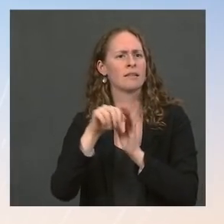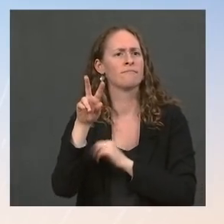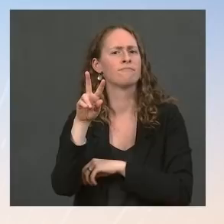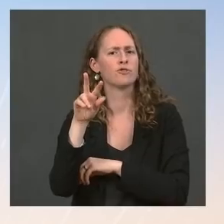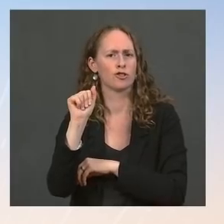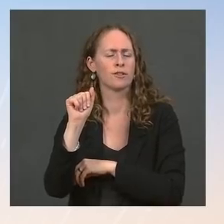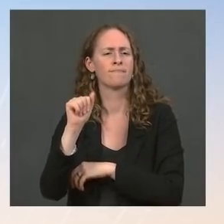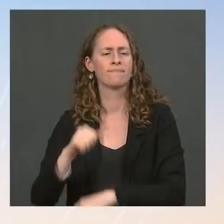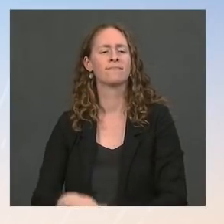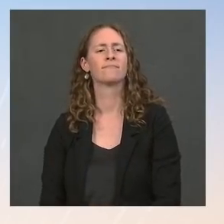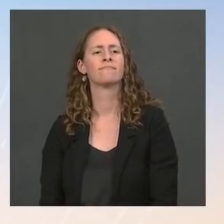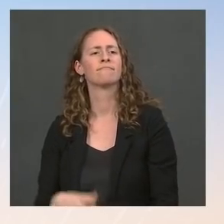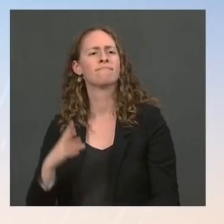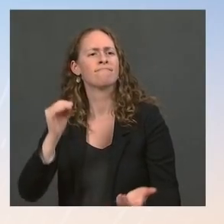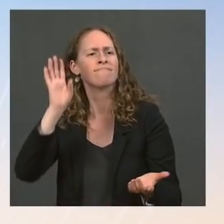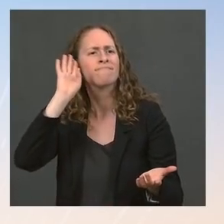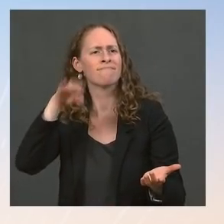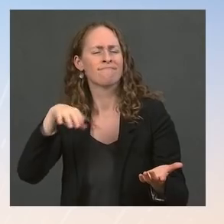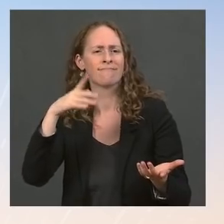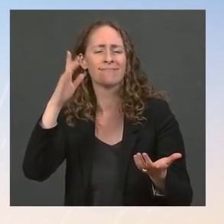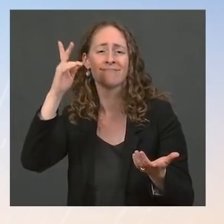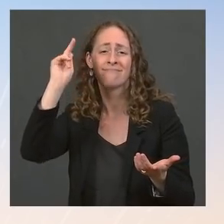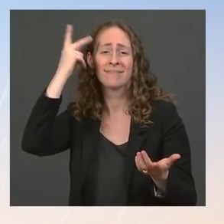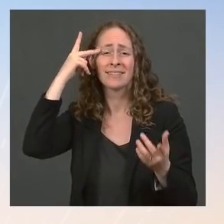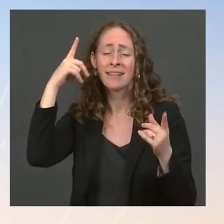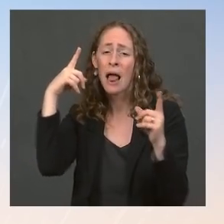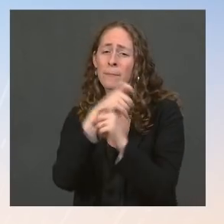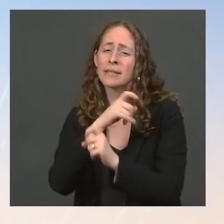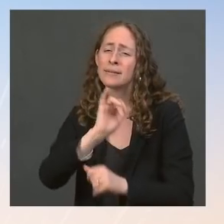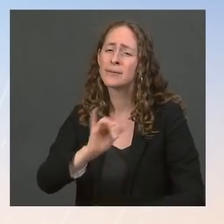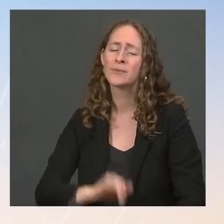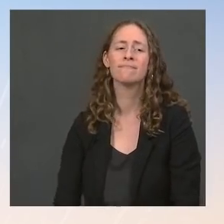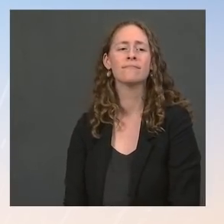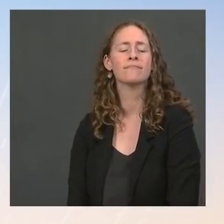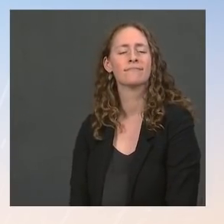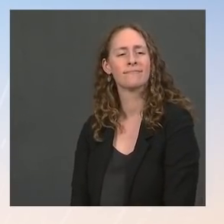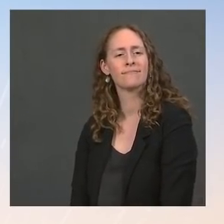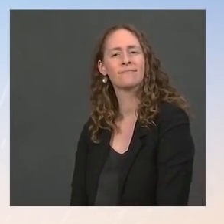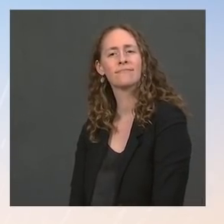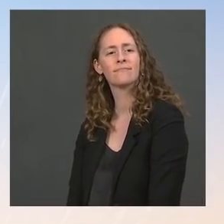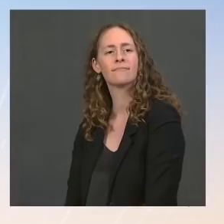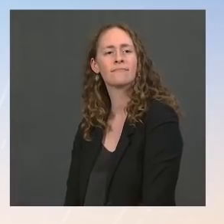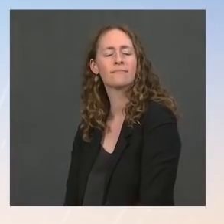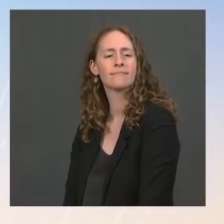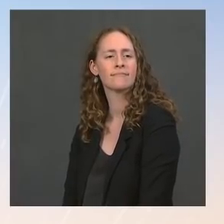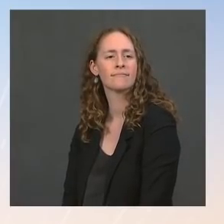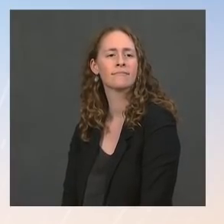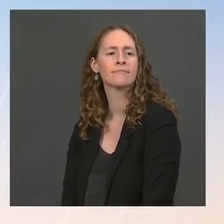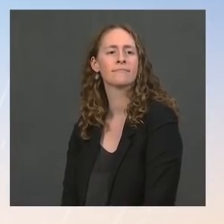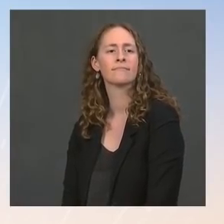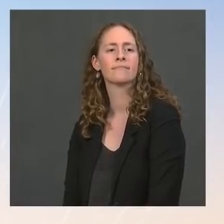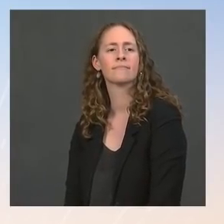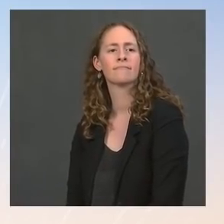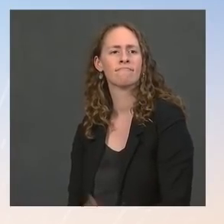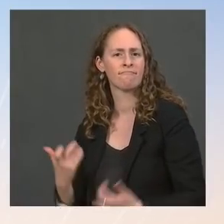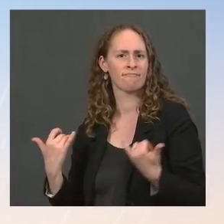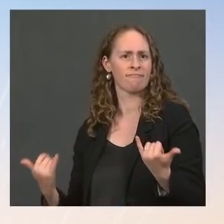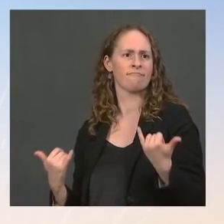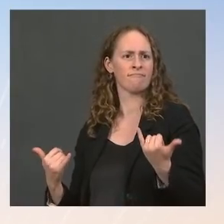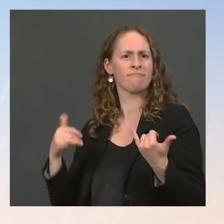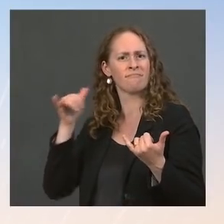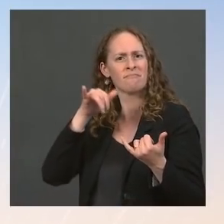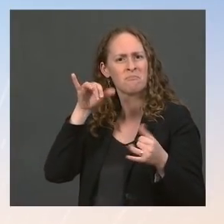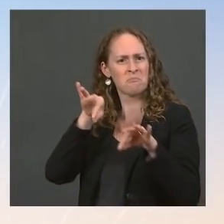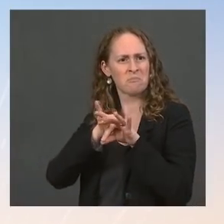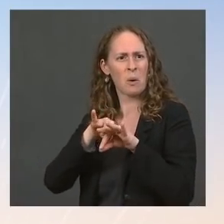dynamics in political races. And you had just mentioned that today is a precarious day for the president. Can you expand on that a little bit, what you meant by